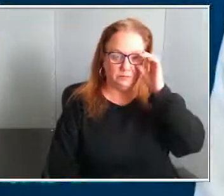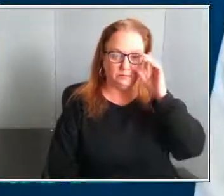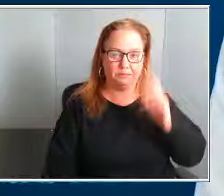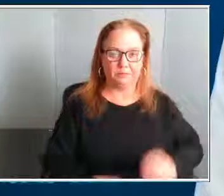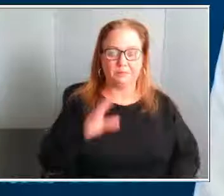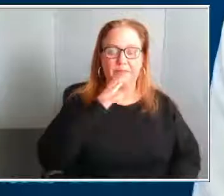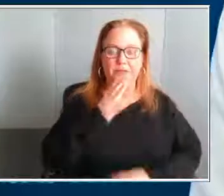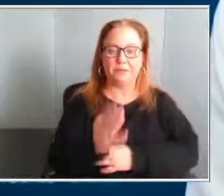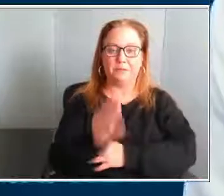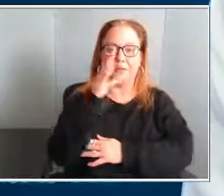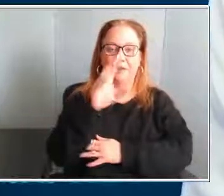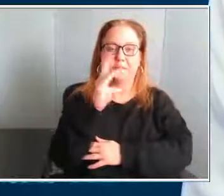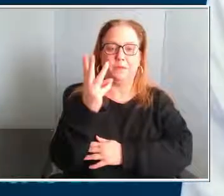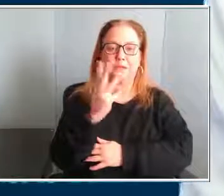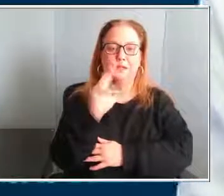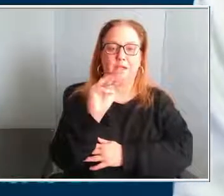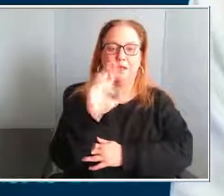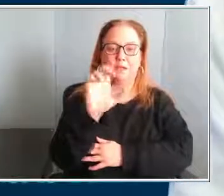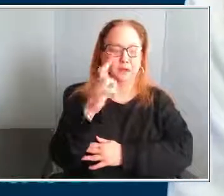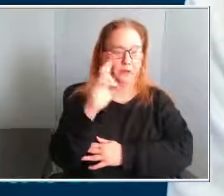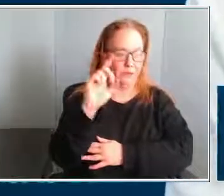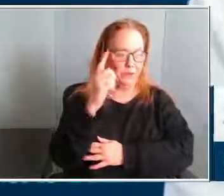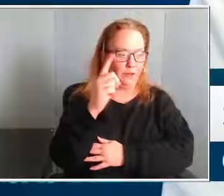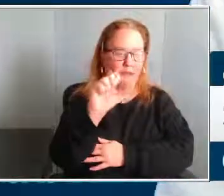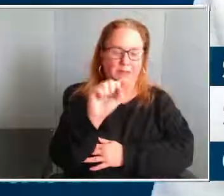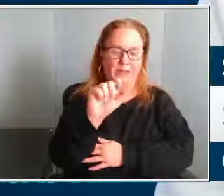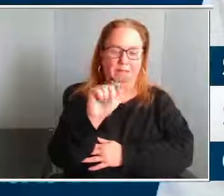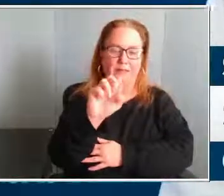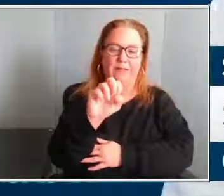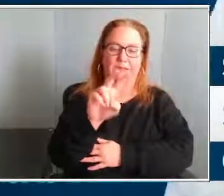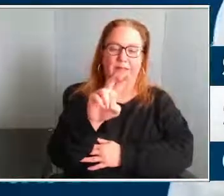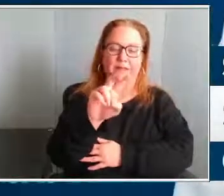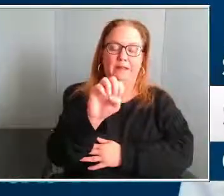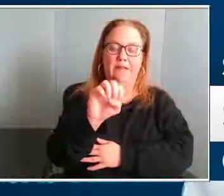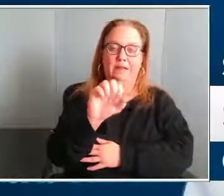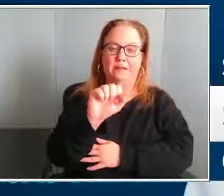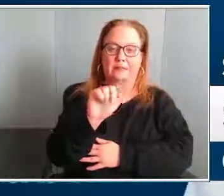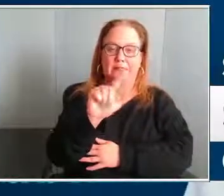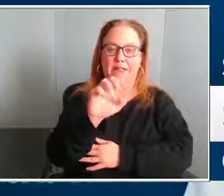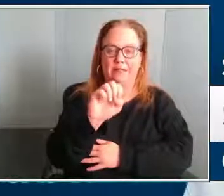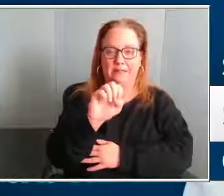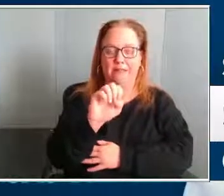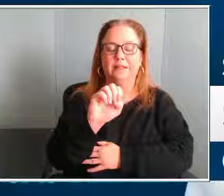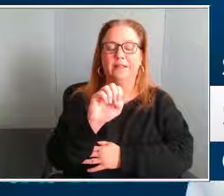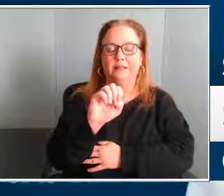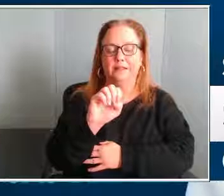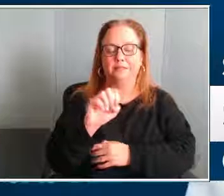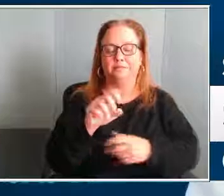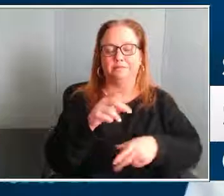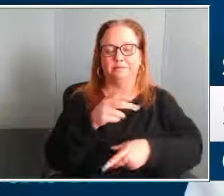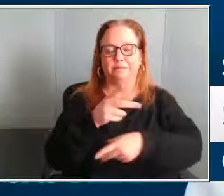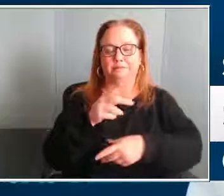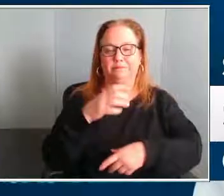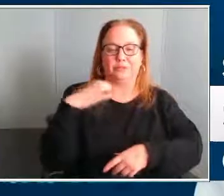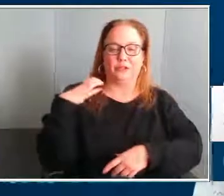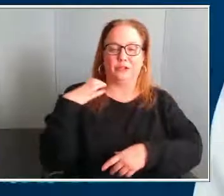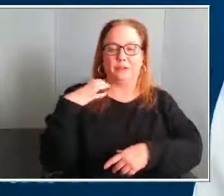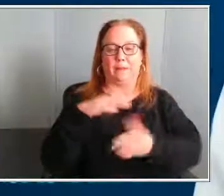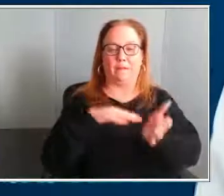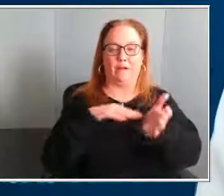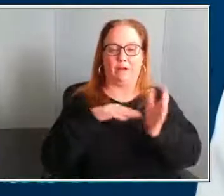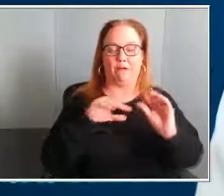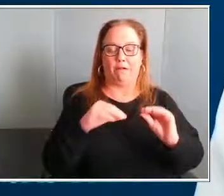Hey, good morning. It's Wednesday, March the 1st. I'm Dr. Steve Stites, the Chief Medical Officer here at the University of Kansas Health System. Welcome to my